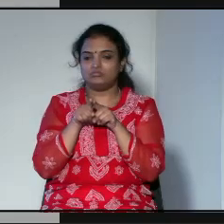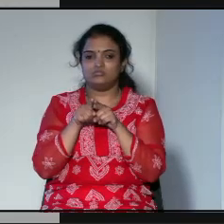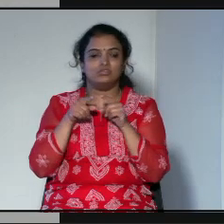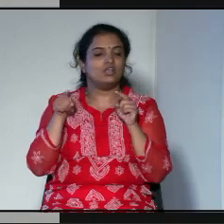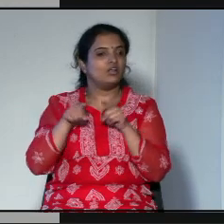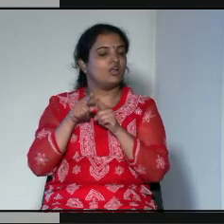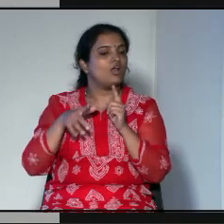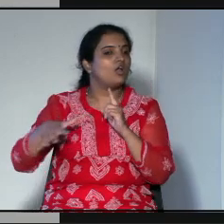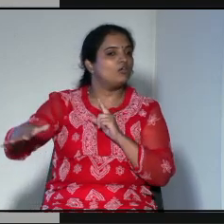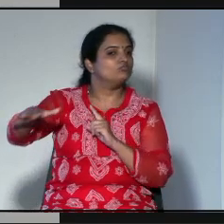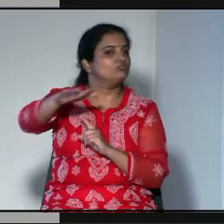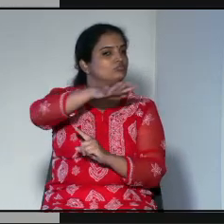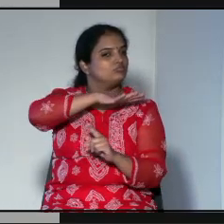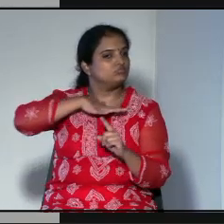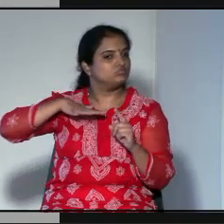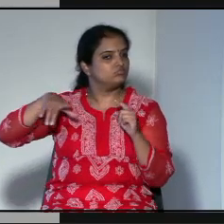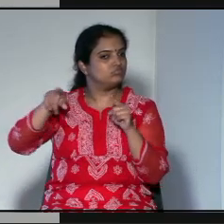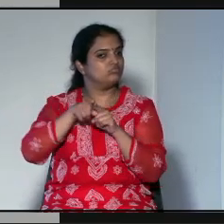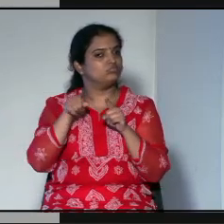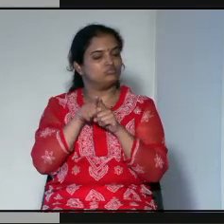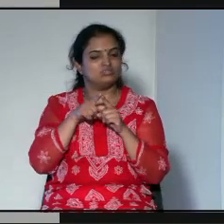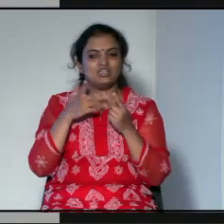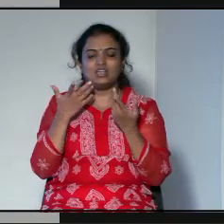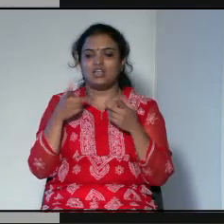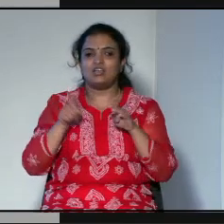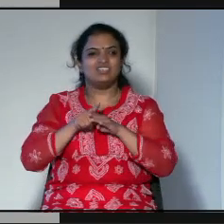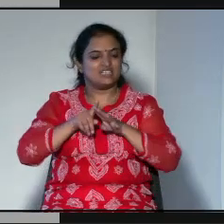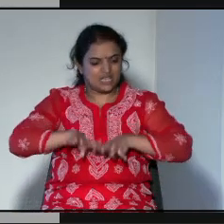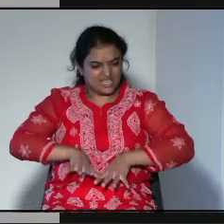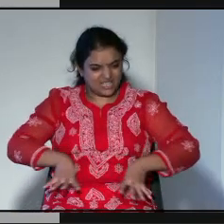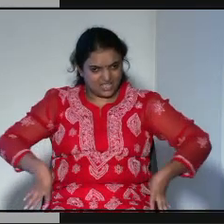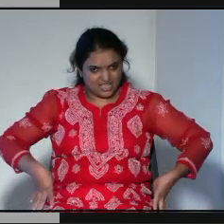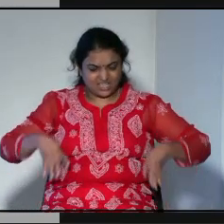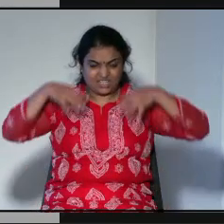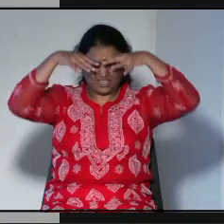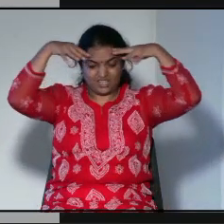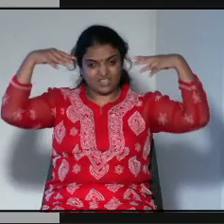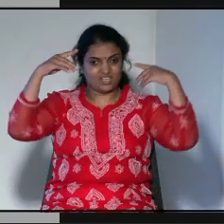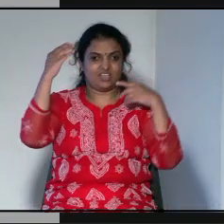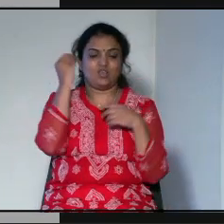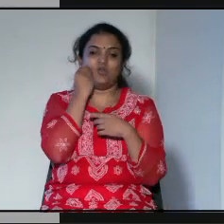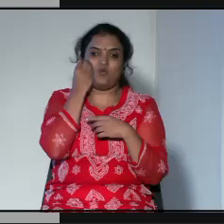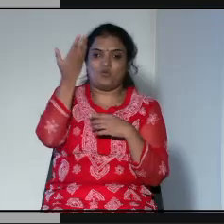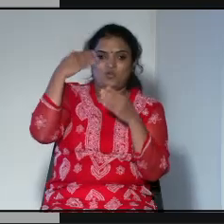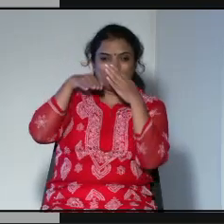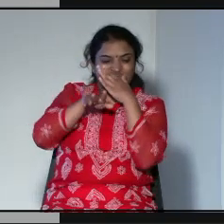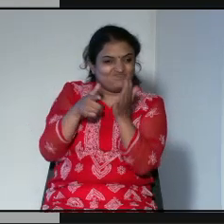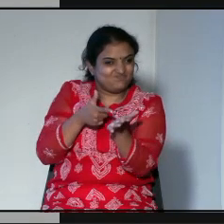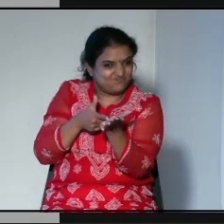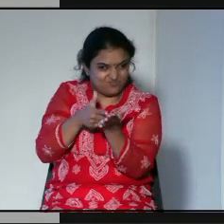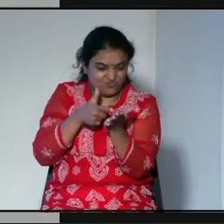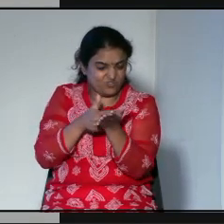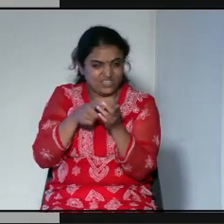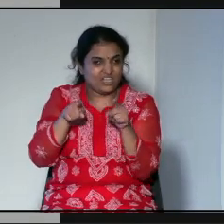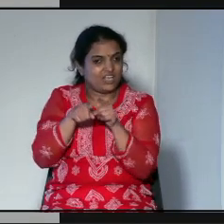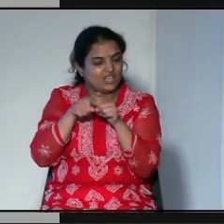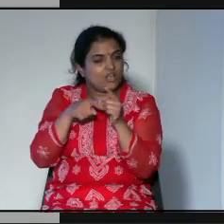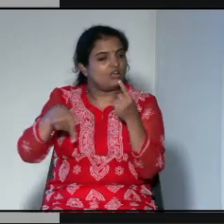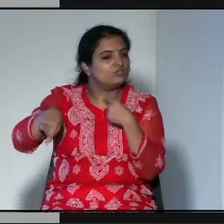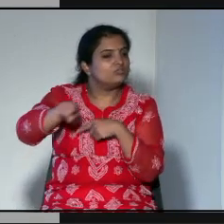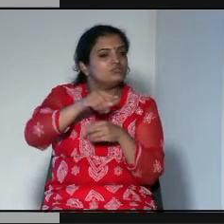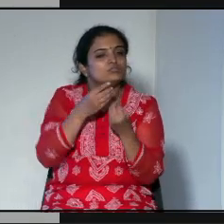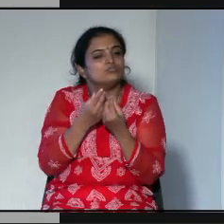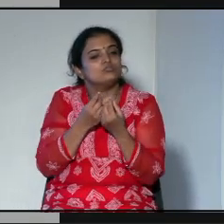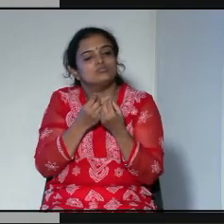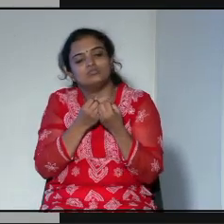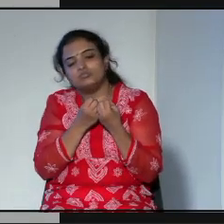grounds, along with several of his Adivasi supporters. This incident left a deep mark on Meera. Many years